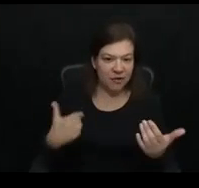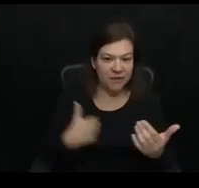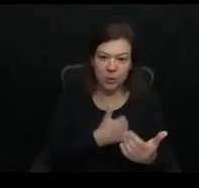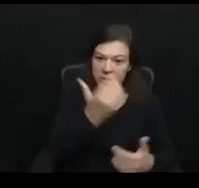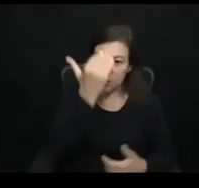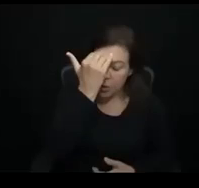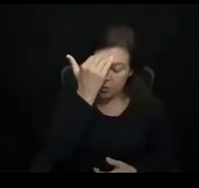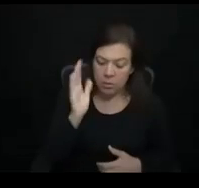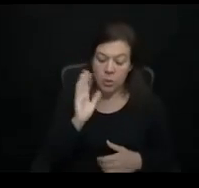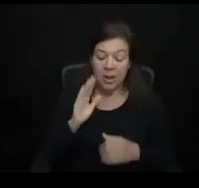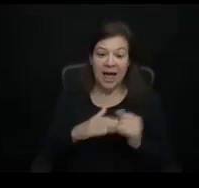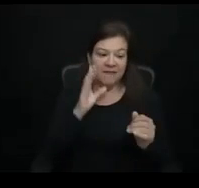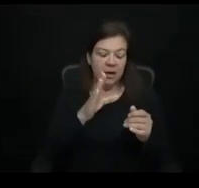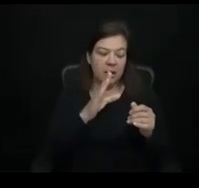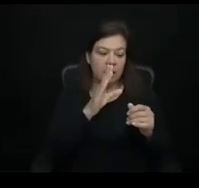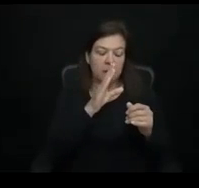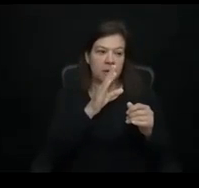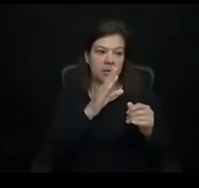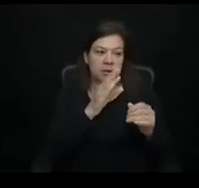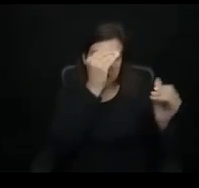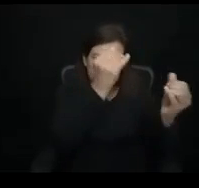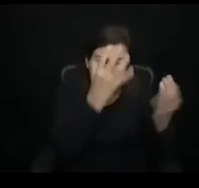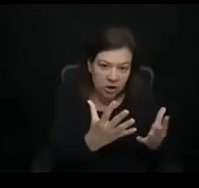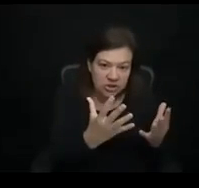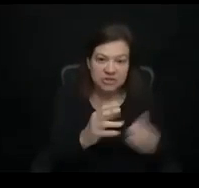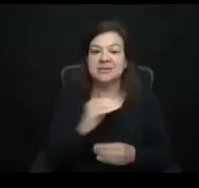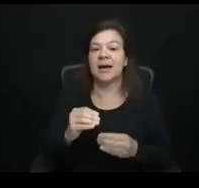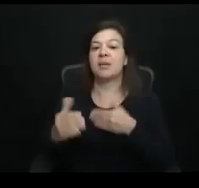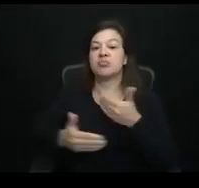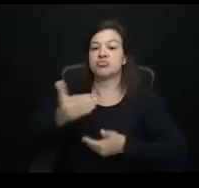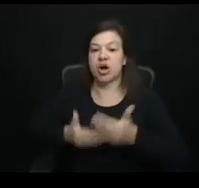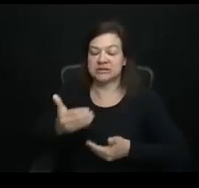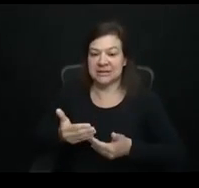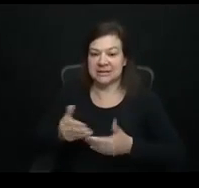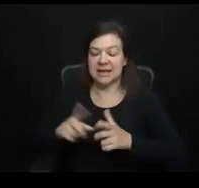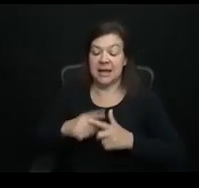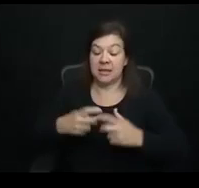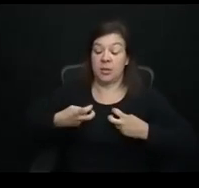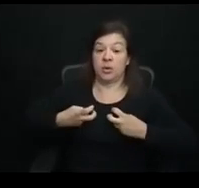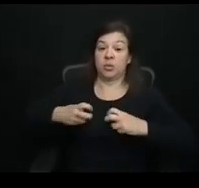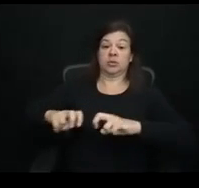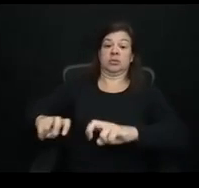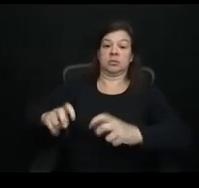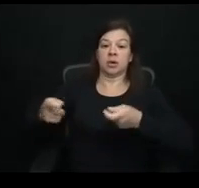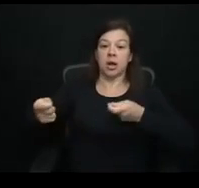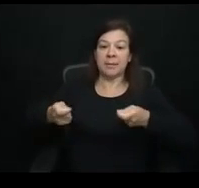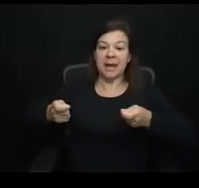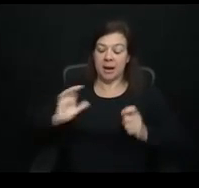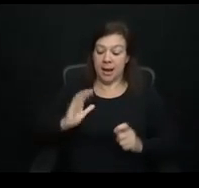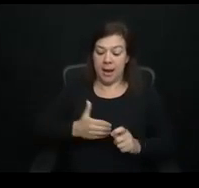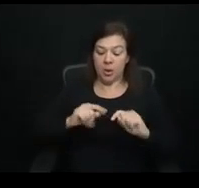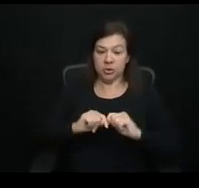direction and the processes down. At that point, we will have a transfer of command where our team